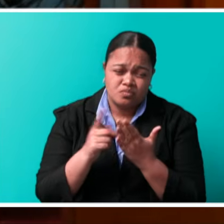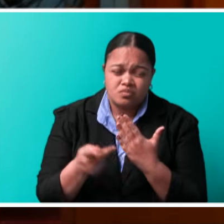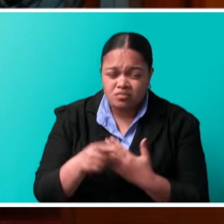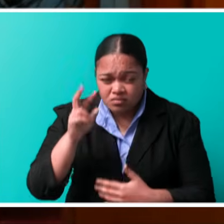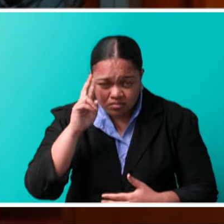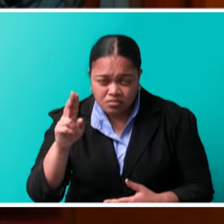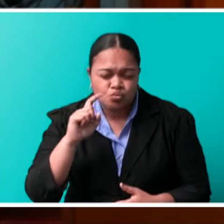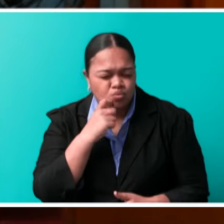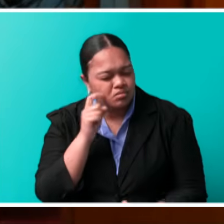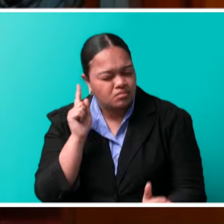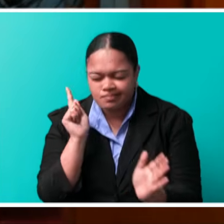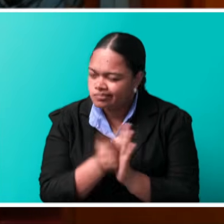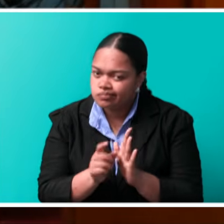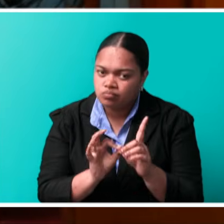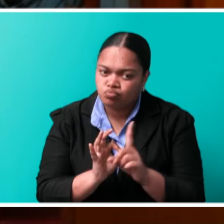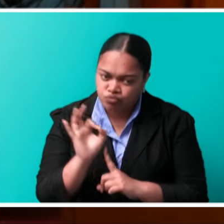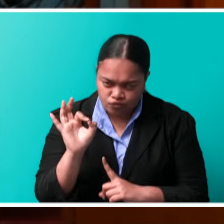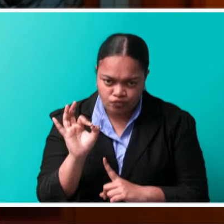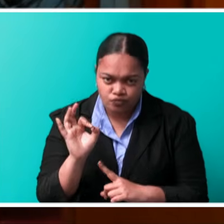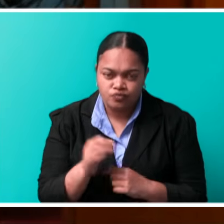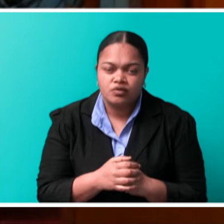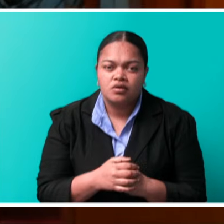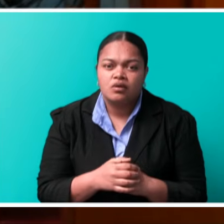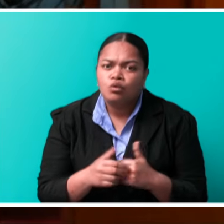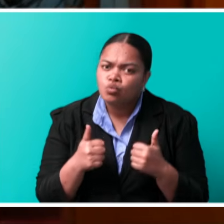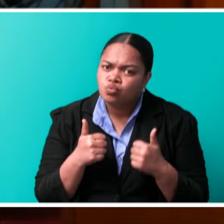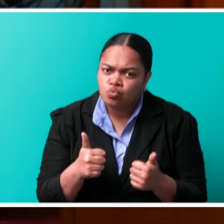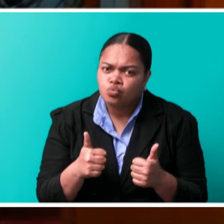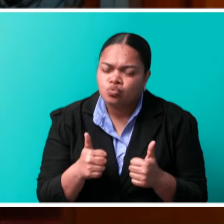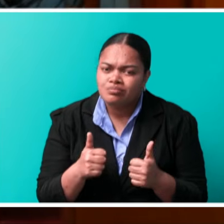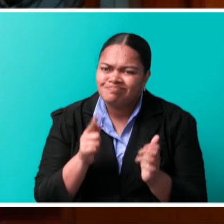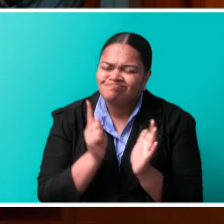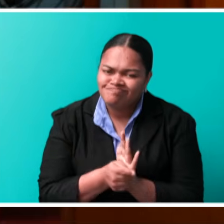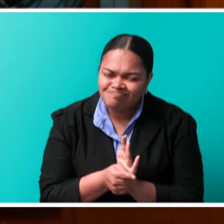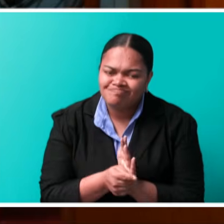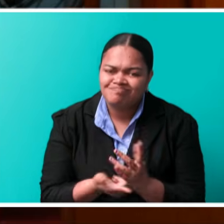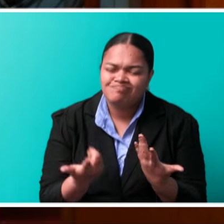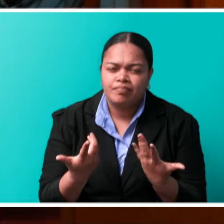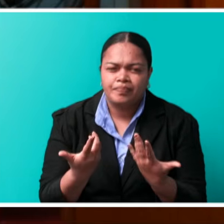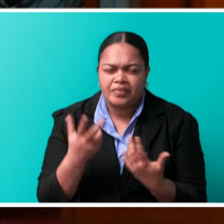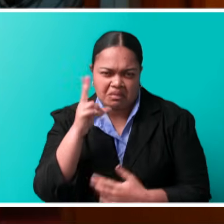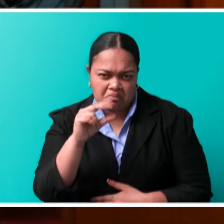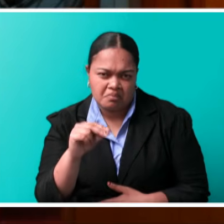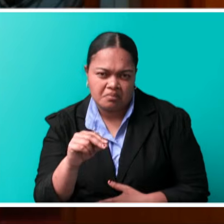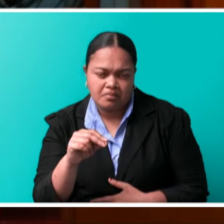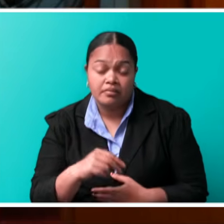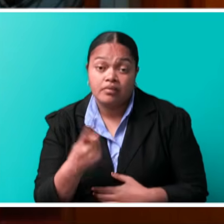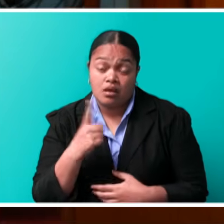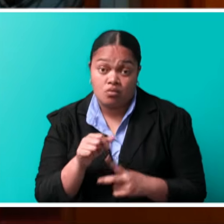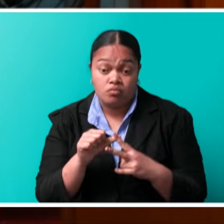will significantly improve trade efficiency, enhance logistics capability, and